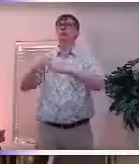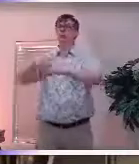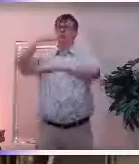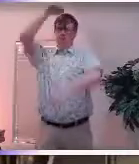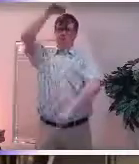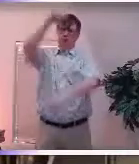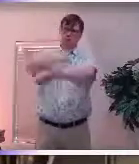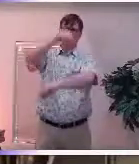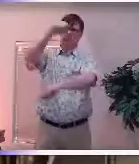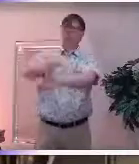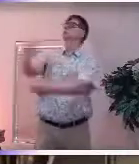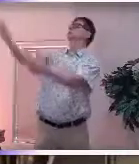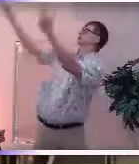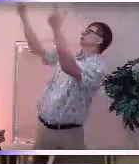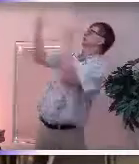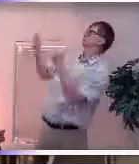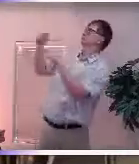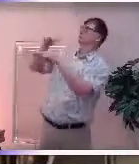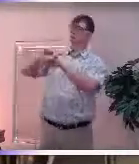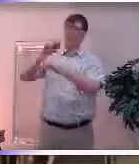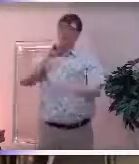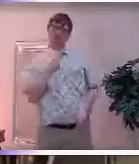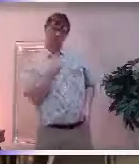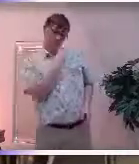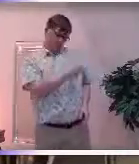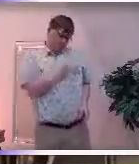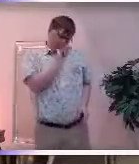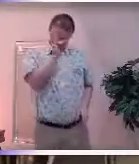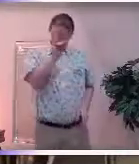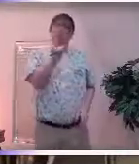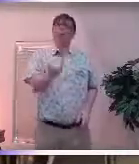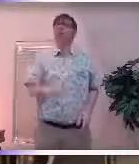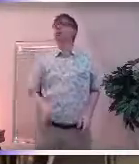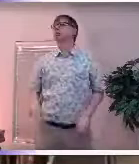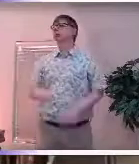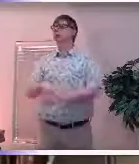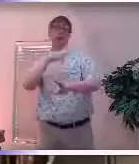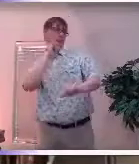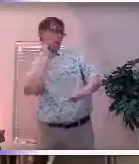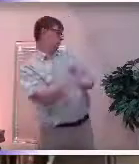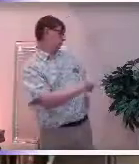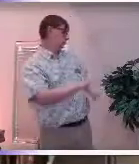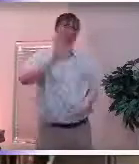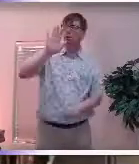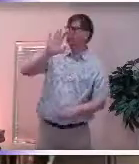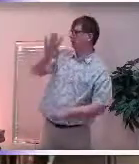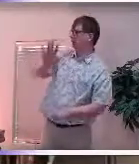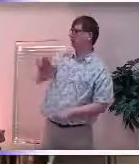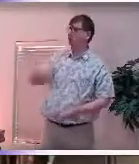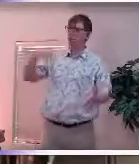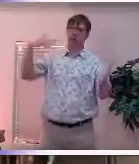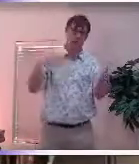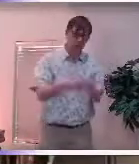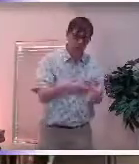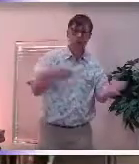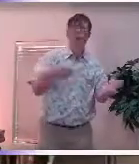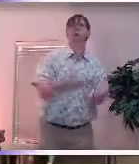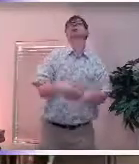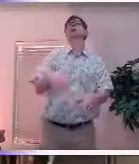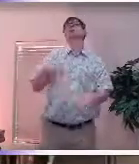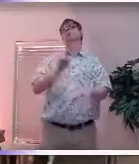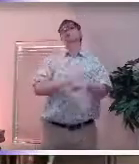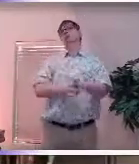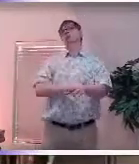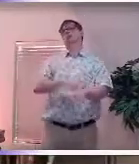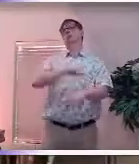the incoming virus. Now here's the thing, this is happening thousands of times